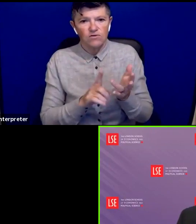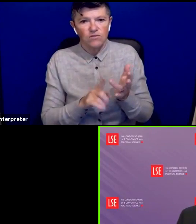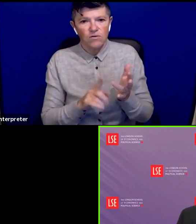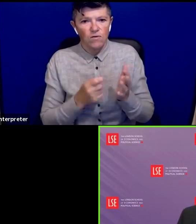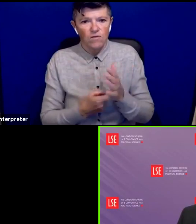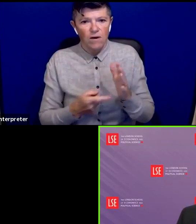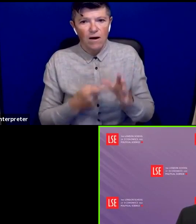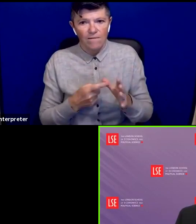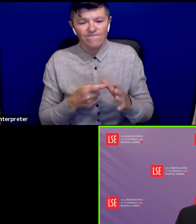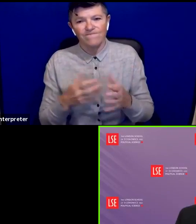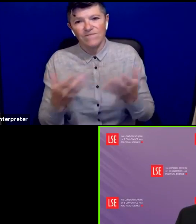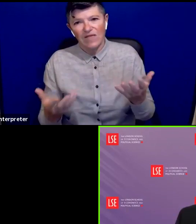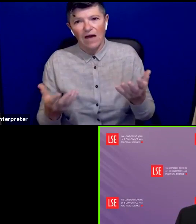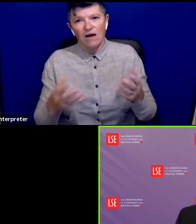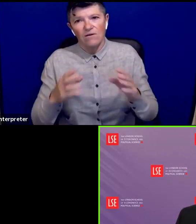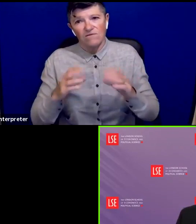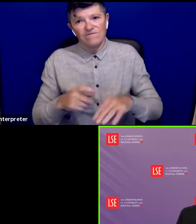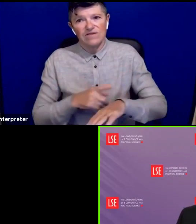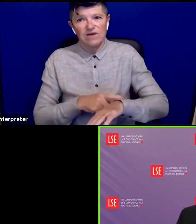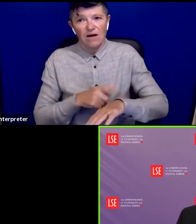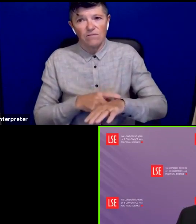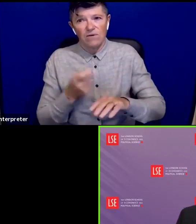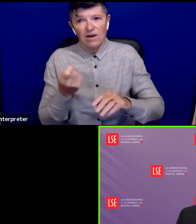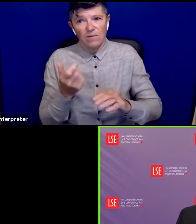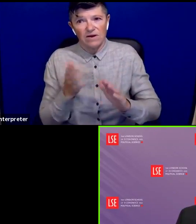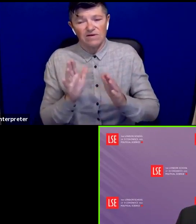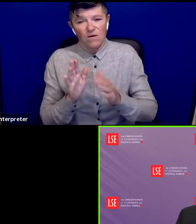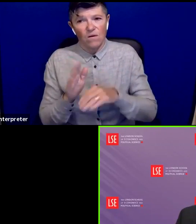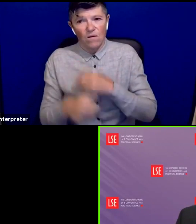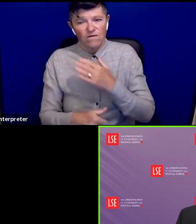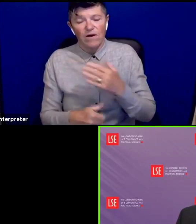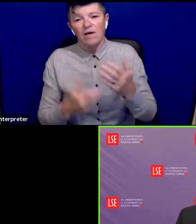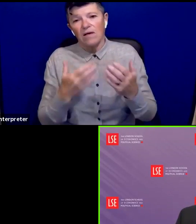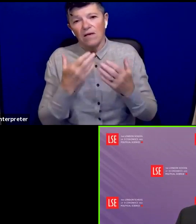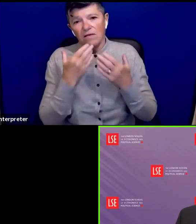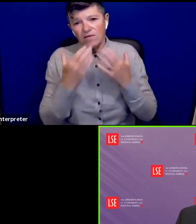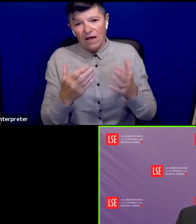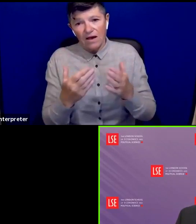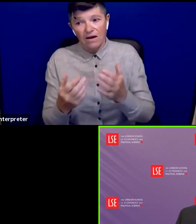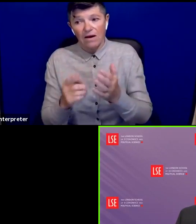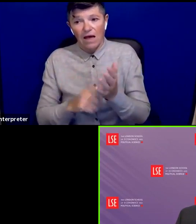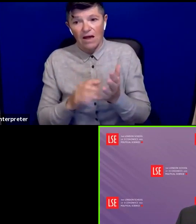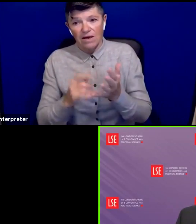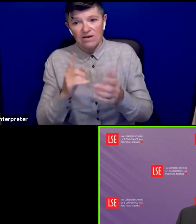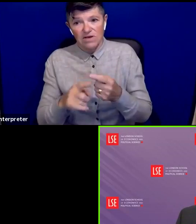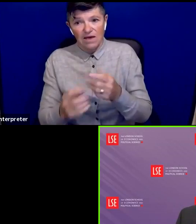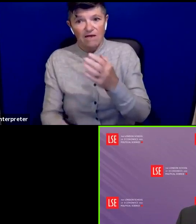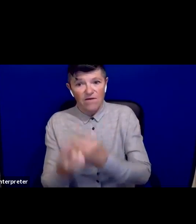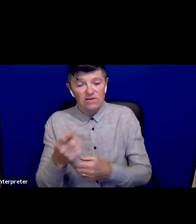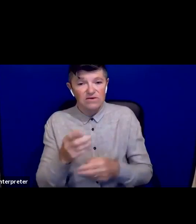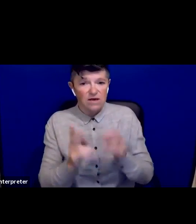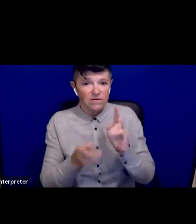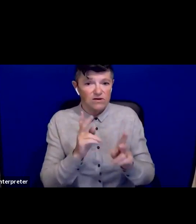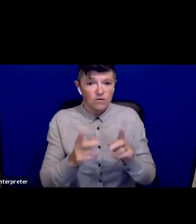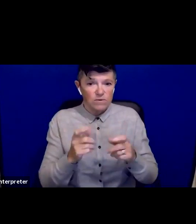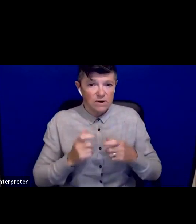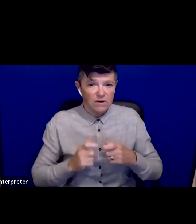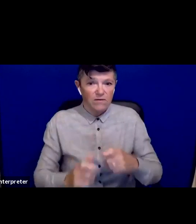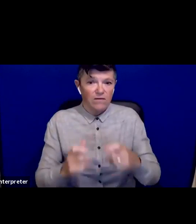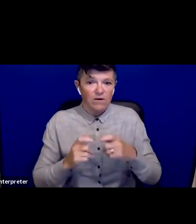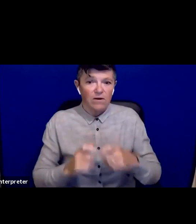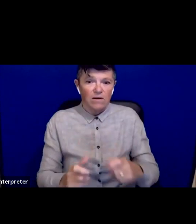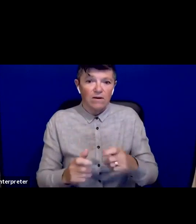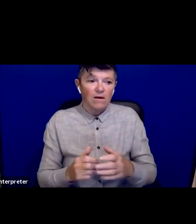now at the end of our time. In fact, a little bit past. Let me thank events and interpreters for having stayed with us. Let me